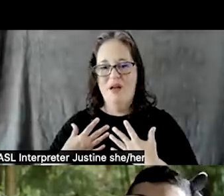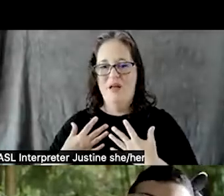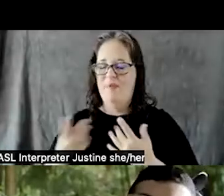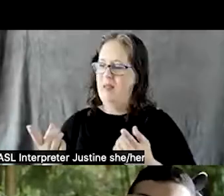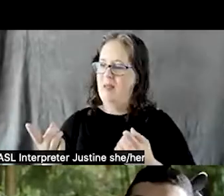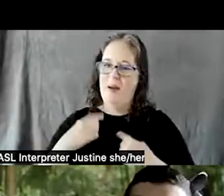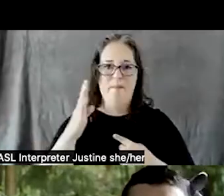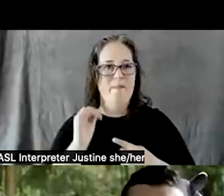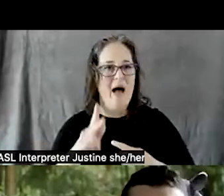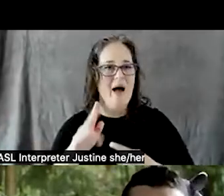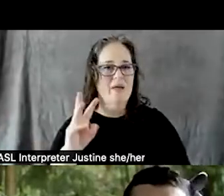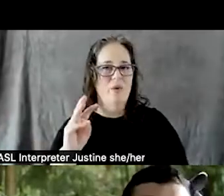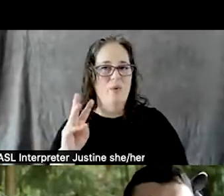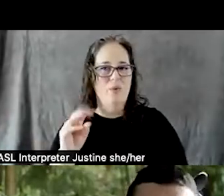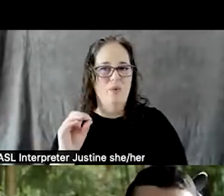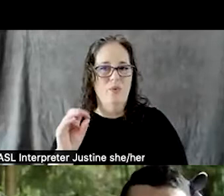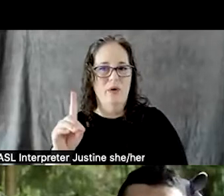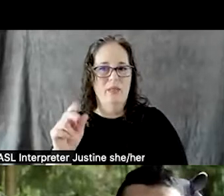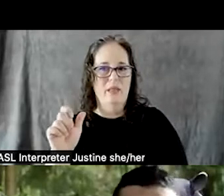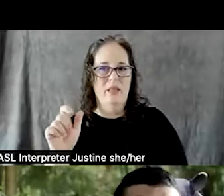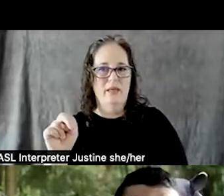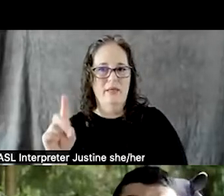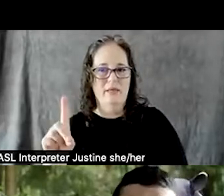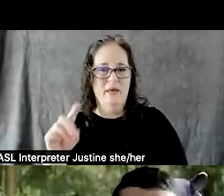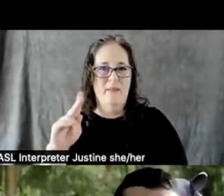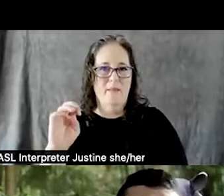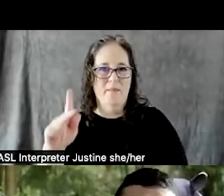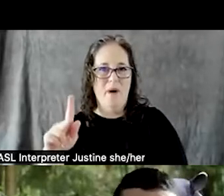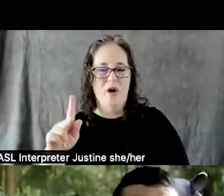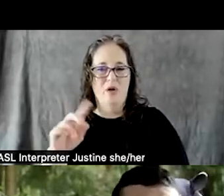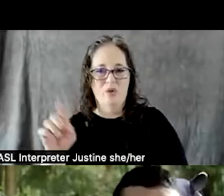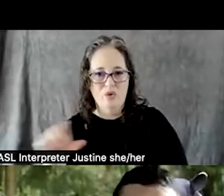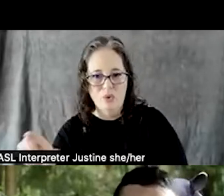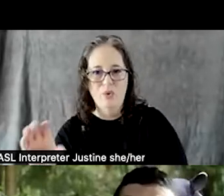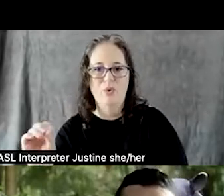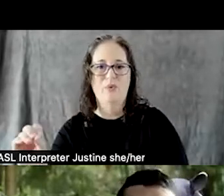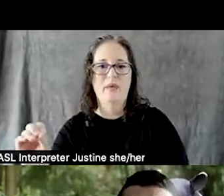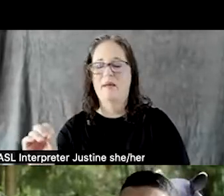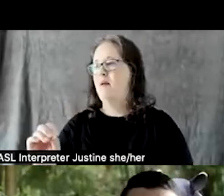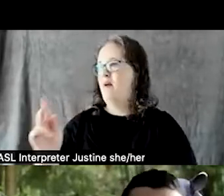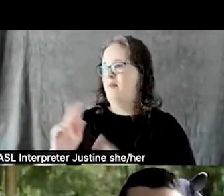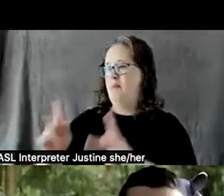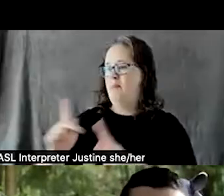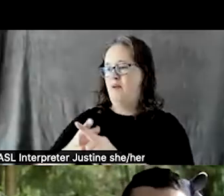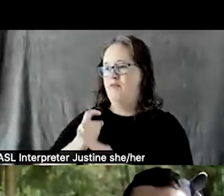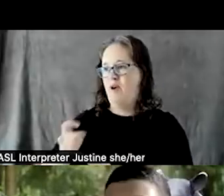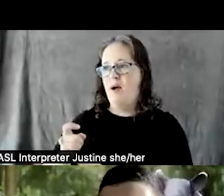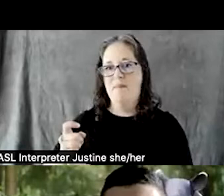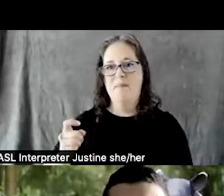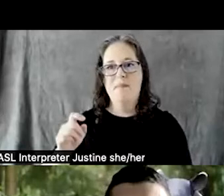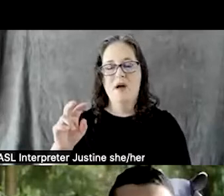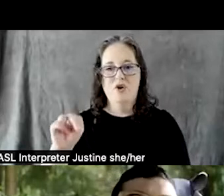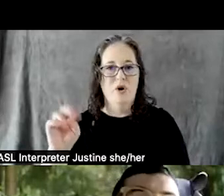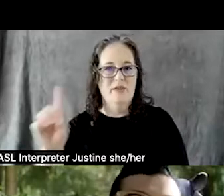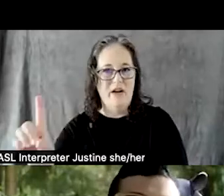and now having connections with other folks in the neurodivergent community from those institutions. I'm already planning on, what